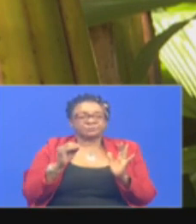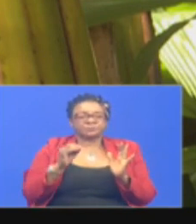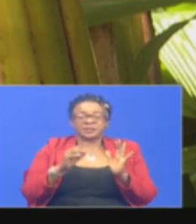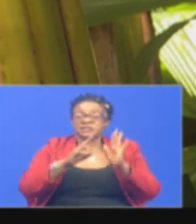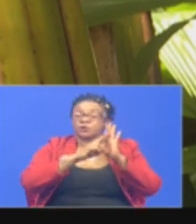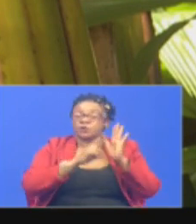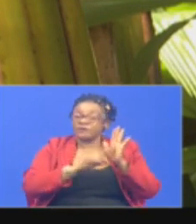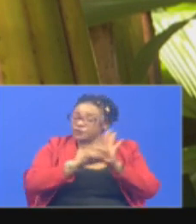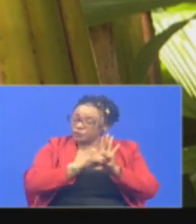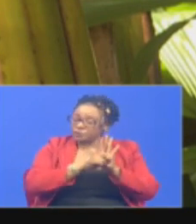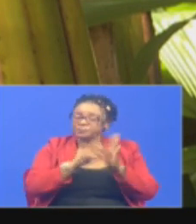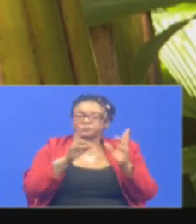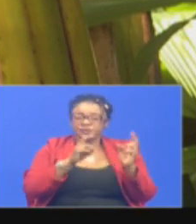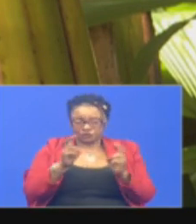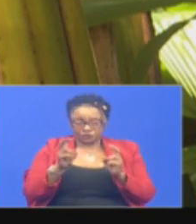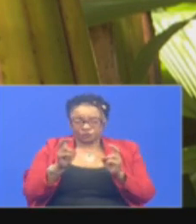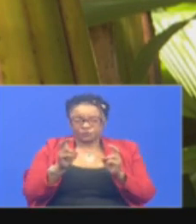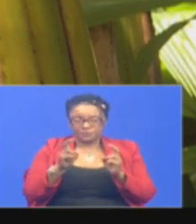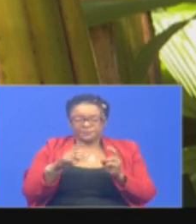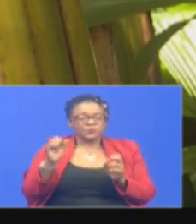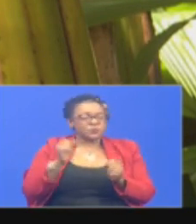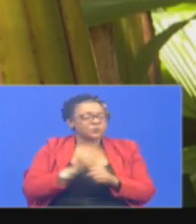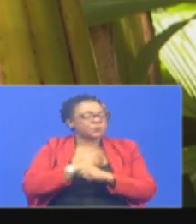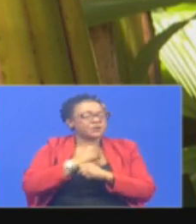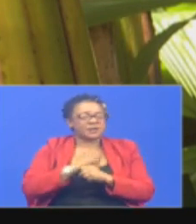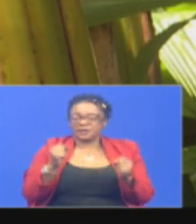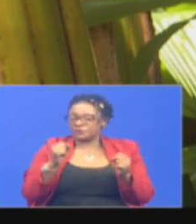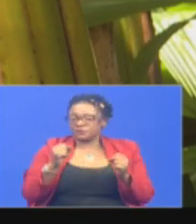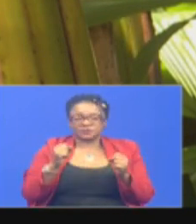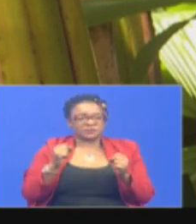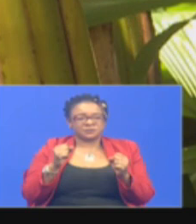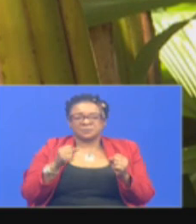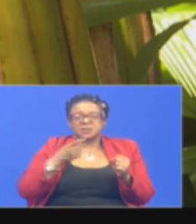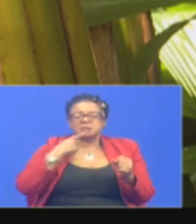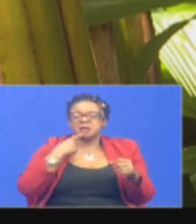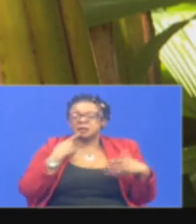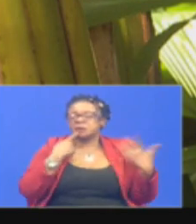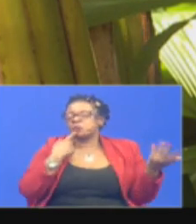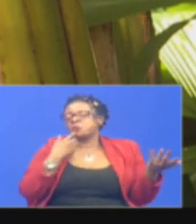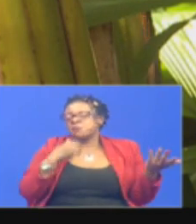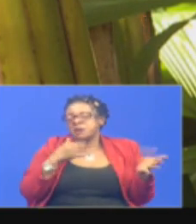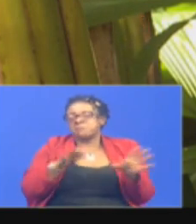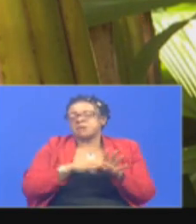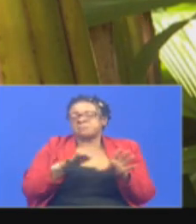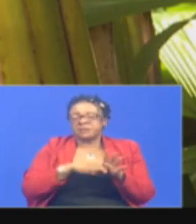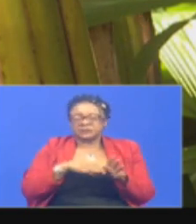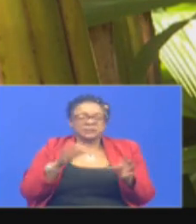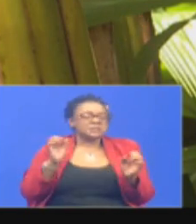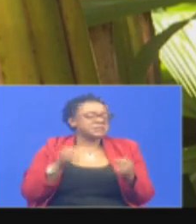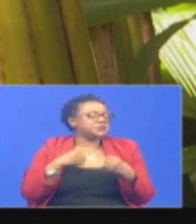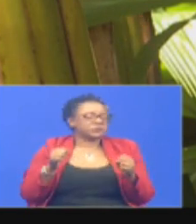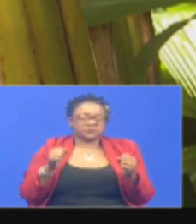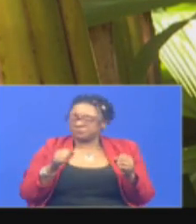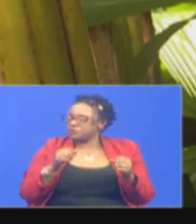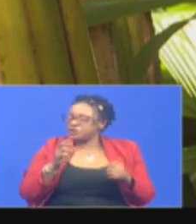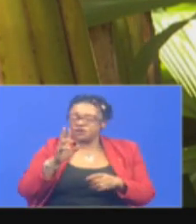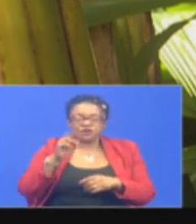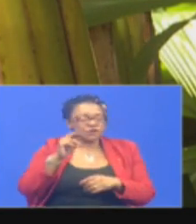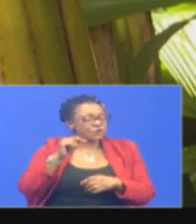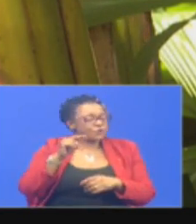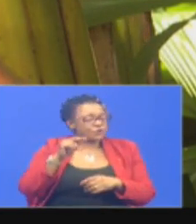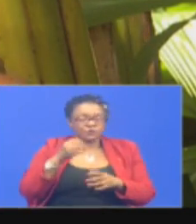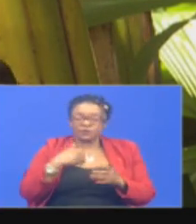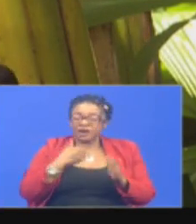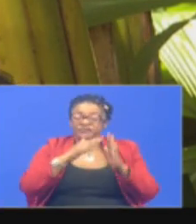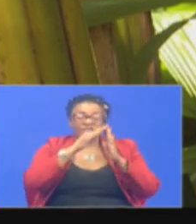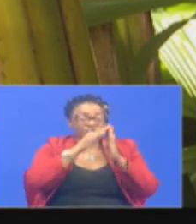issue. So you cannot feign my members did not vote. You get the voting list and you